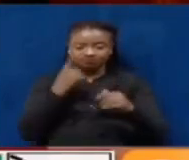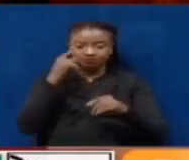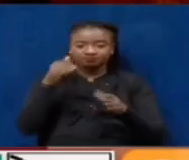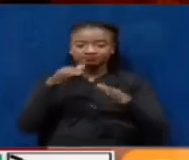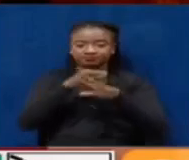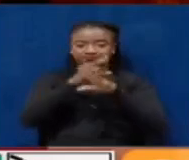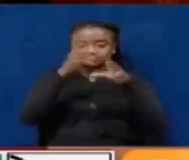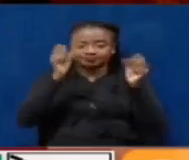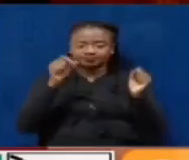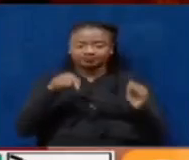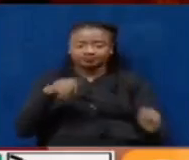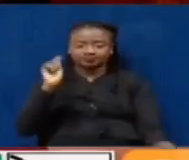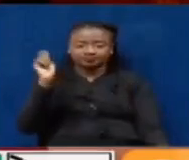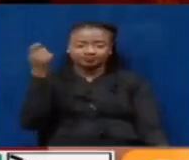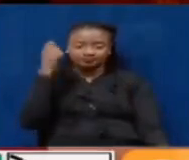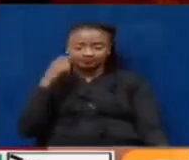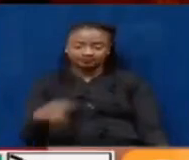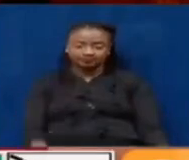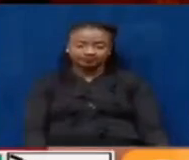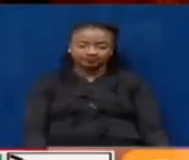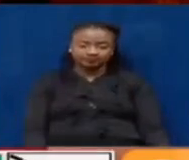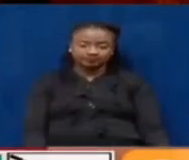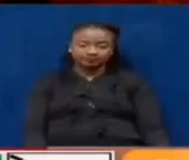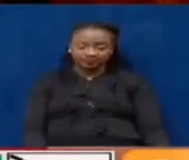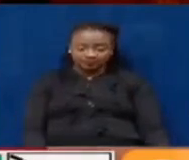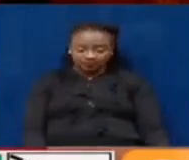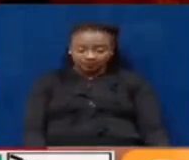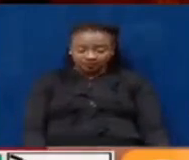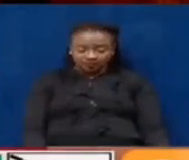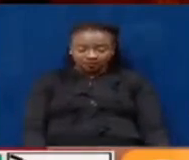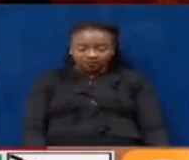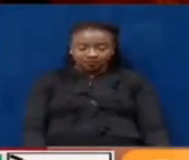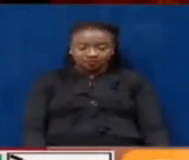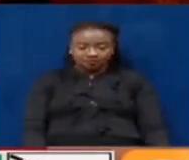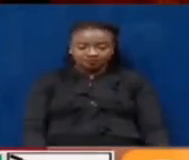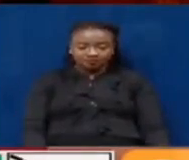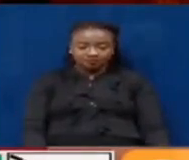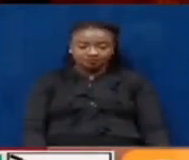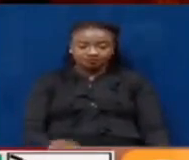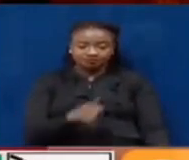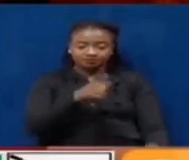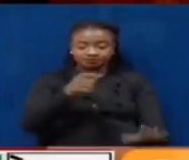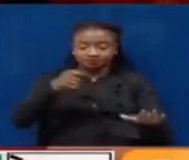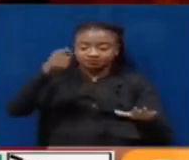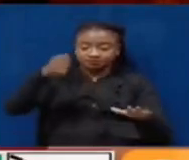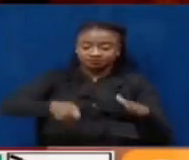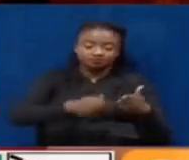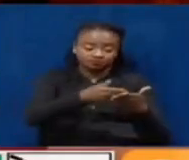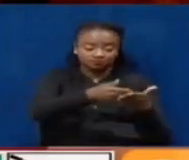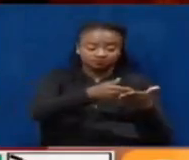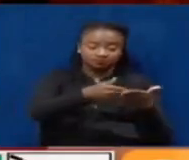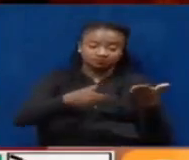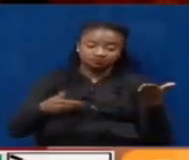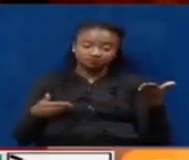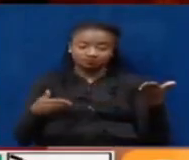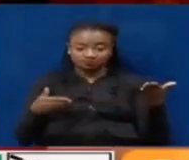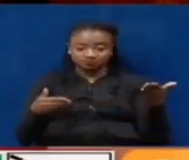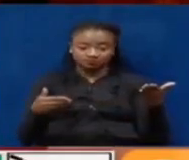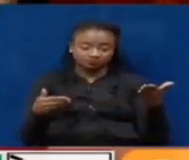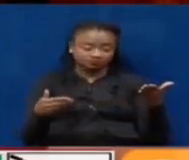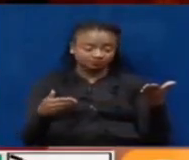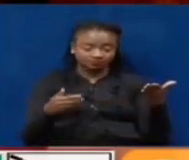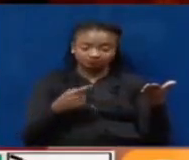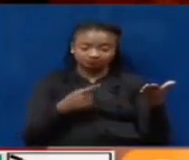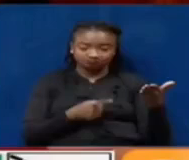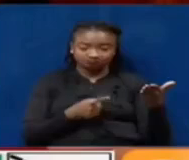Kenya. The least that these judges would have expected, the least that this country would have expected,